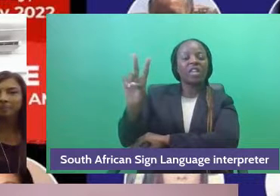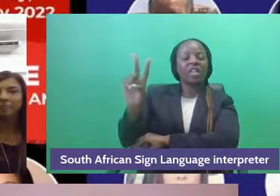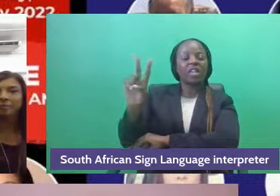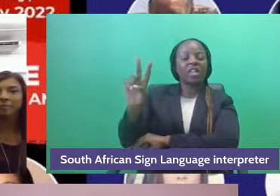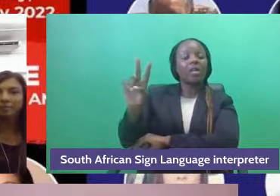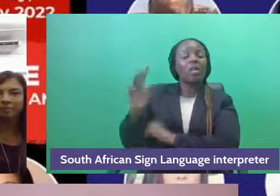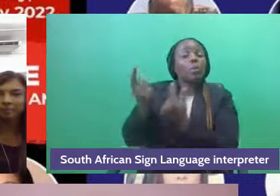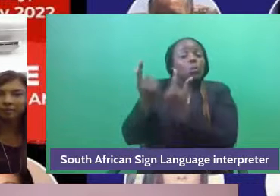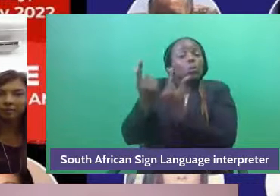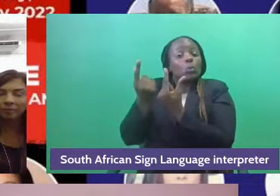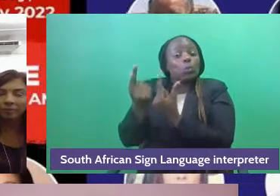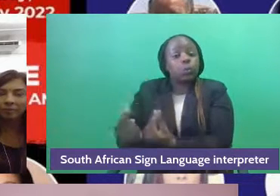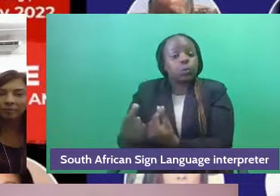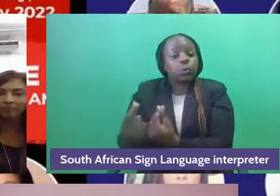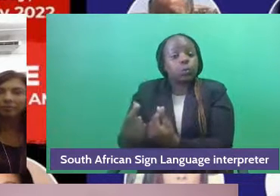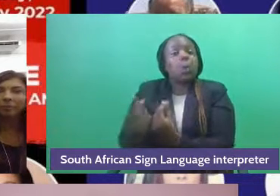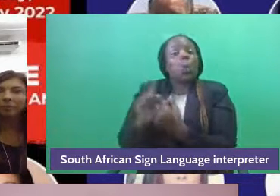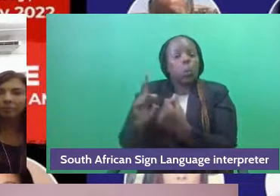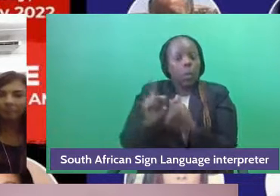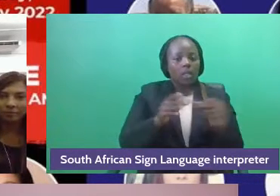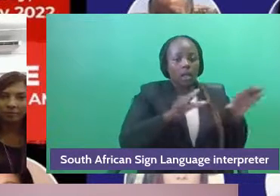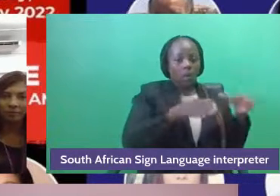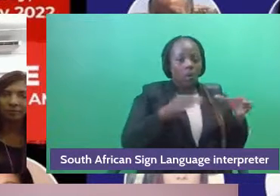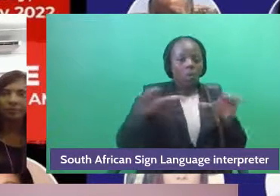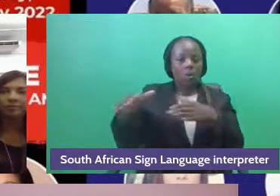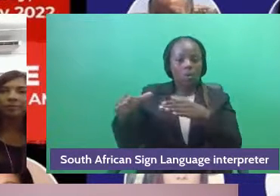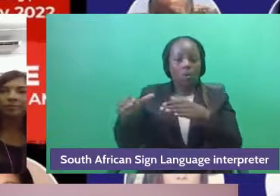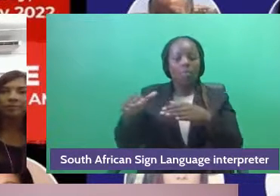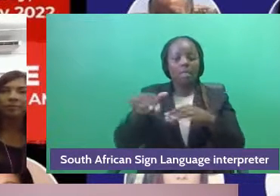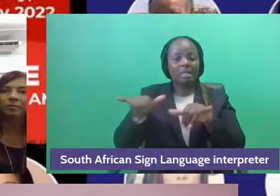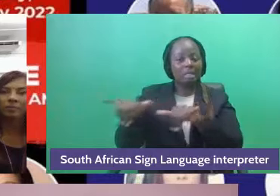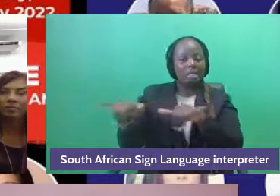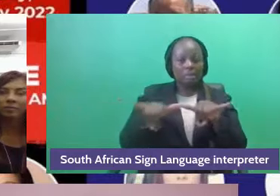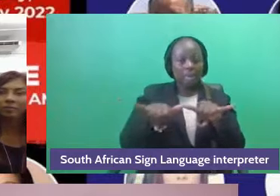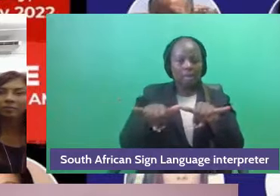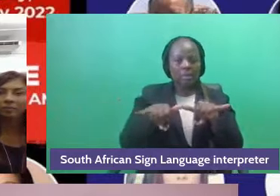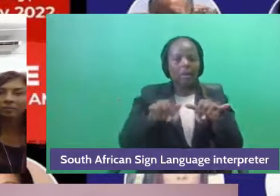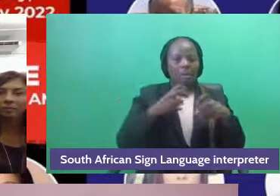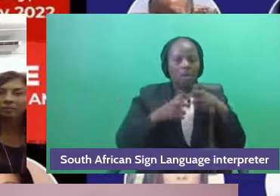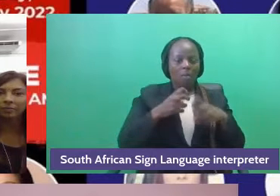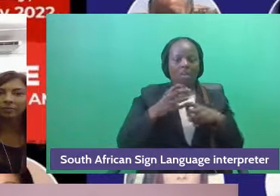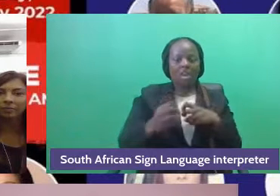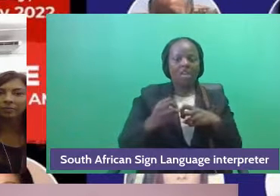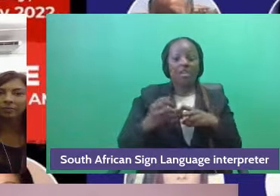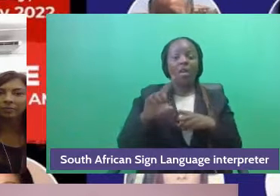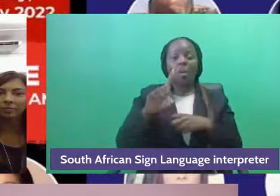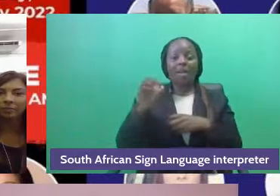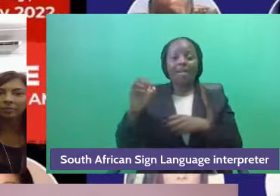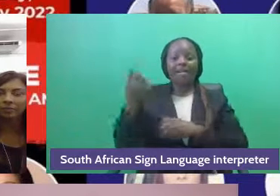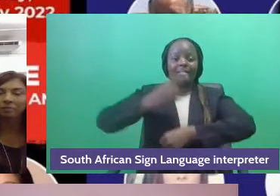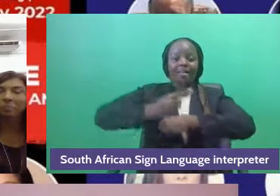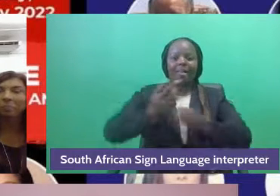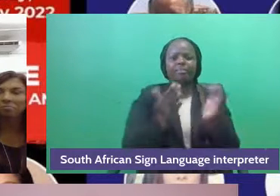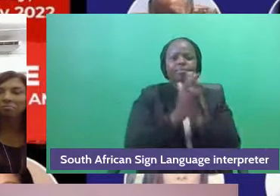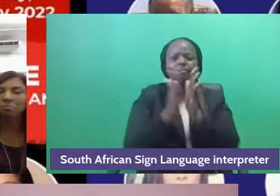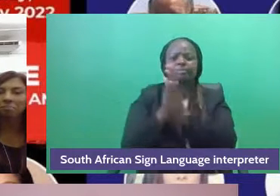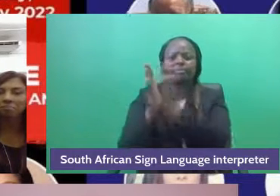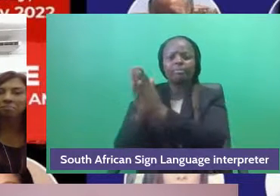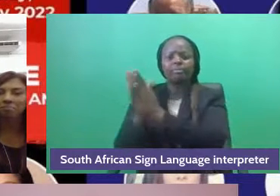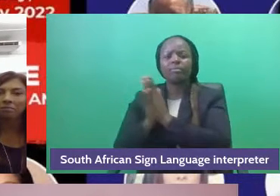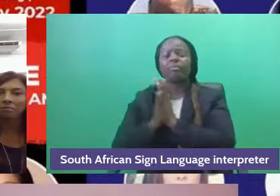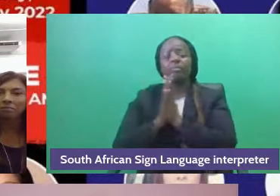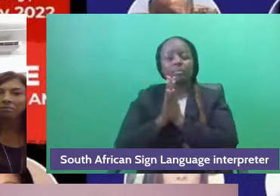practice intersectionality. And we have a call for the next 100-day challenges resuming